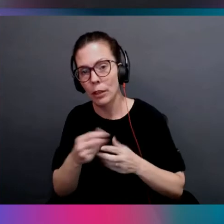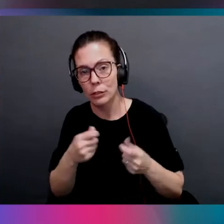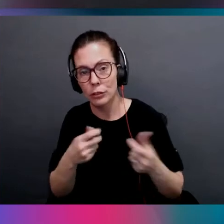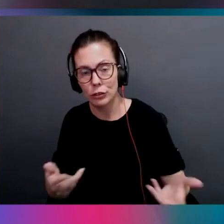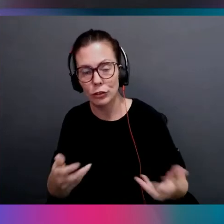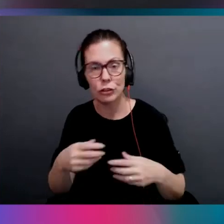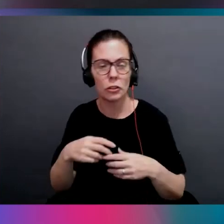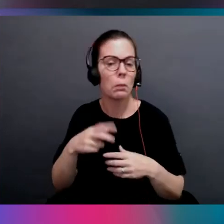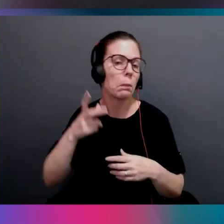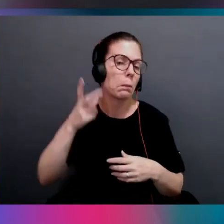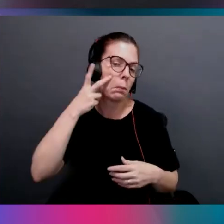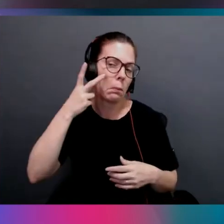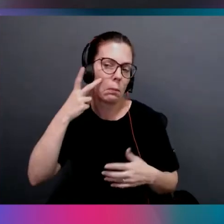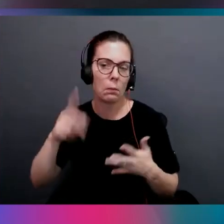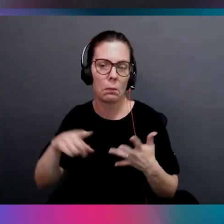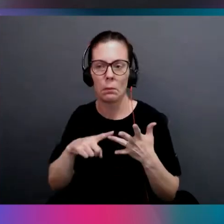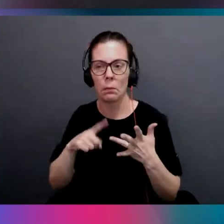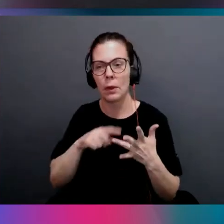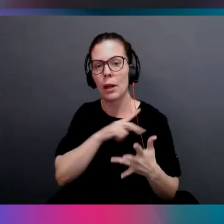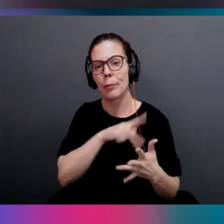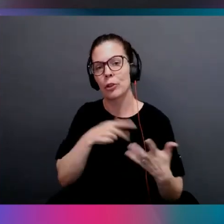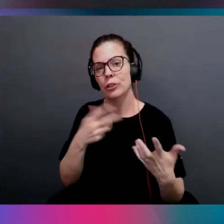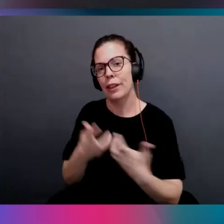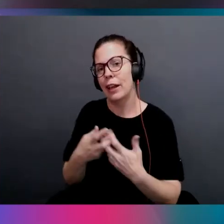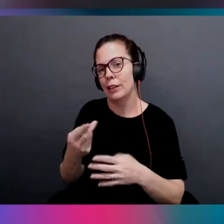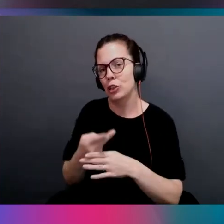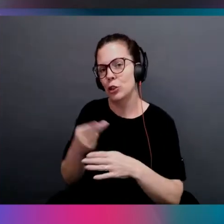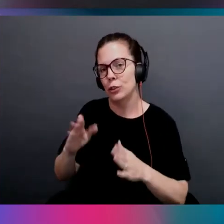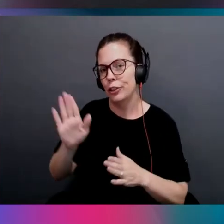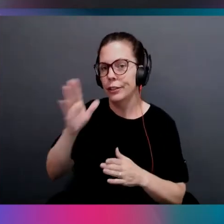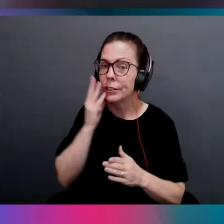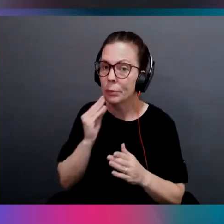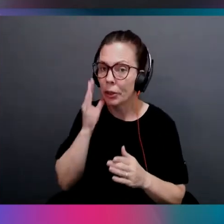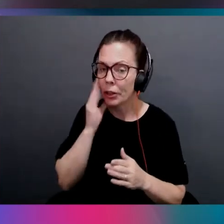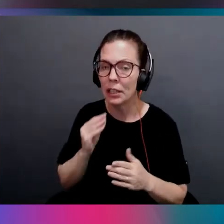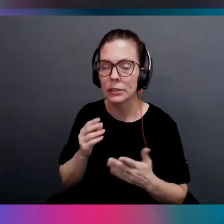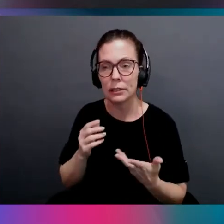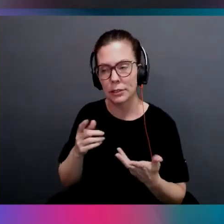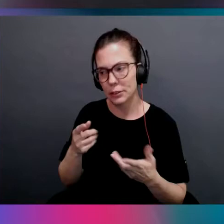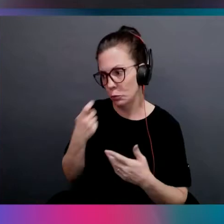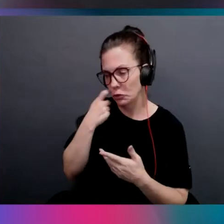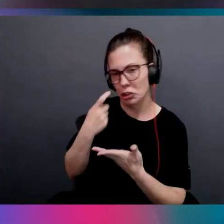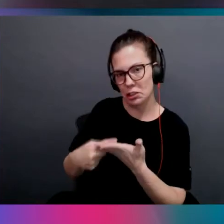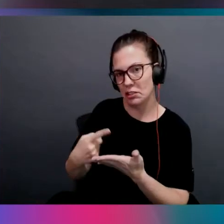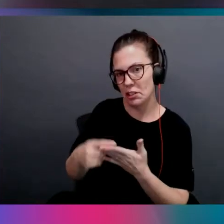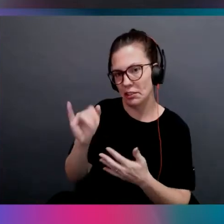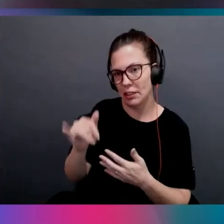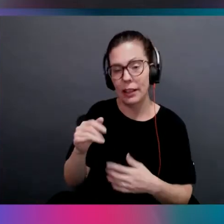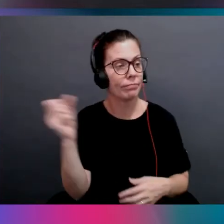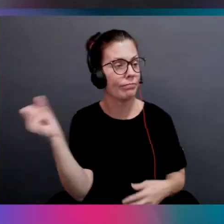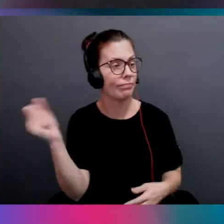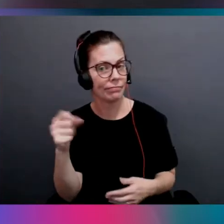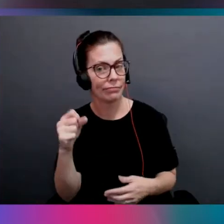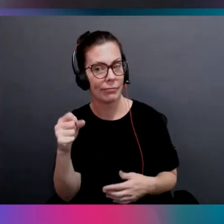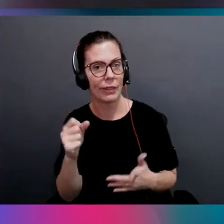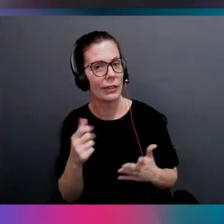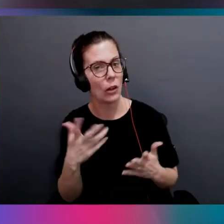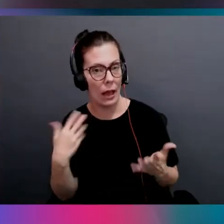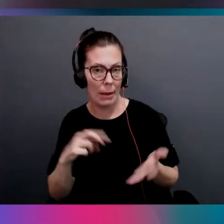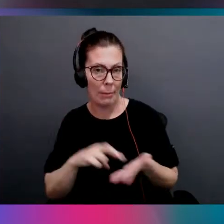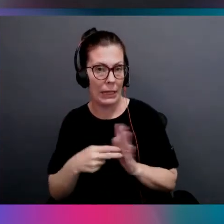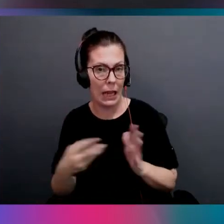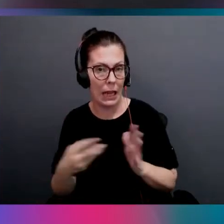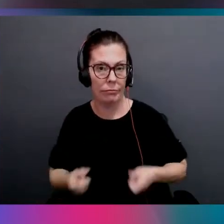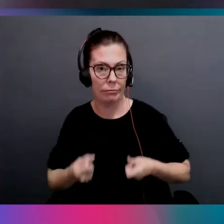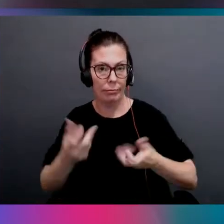see. Personalize the user experience. Yeah. We were talking about that just now. Yeah. Making me spend more money, or all